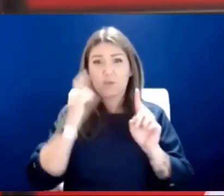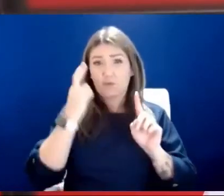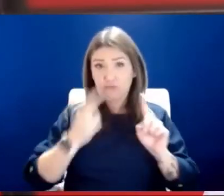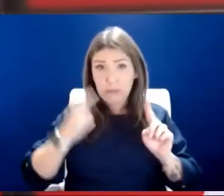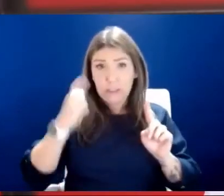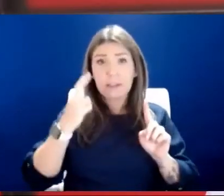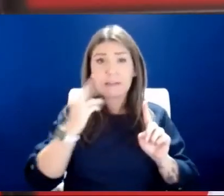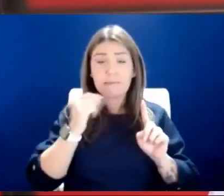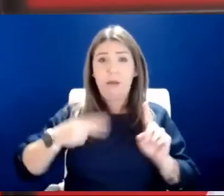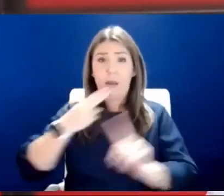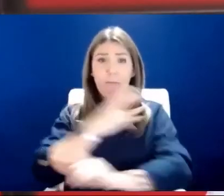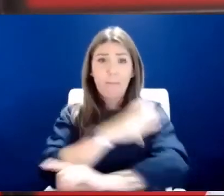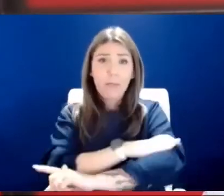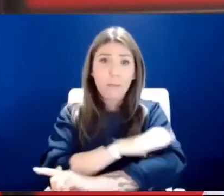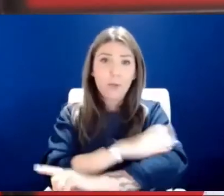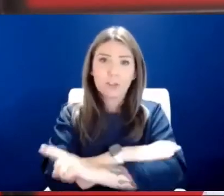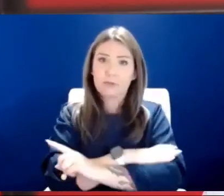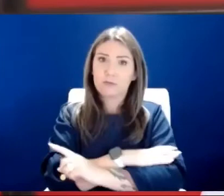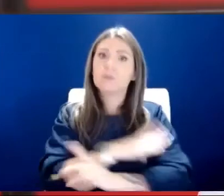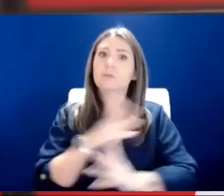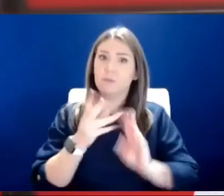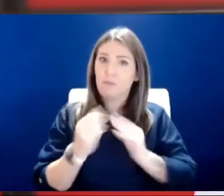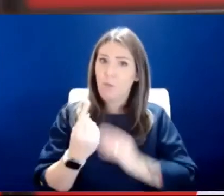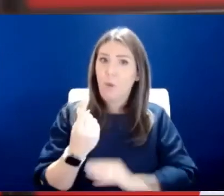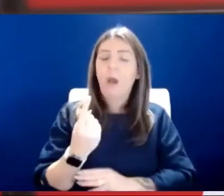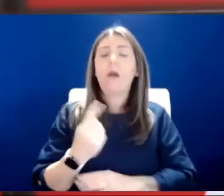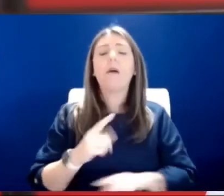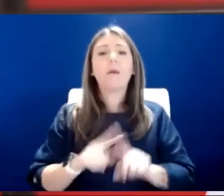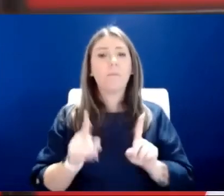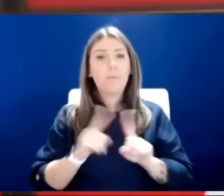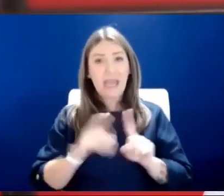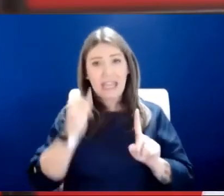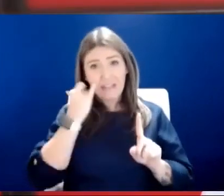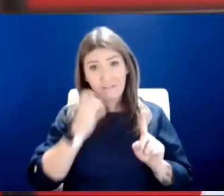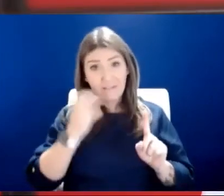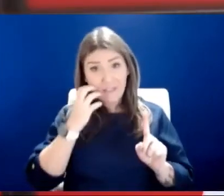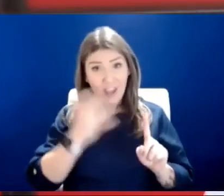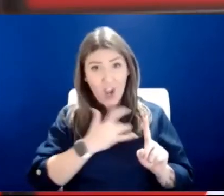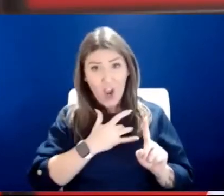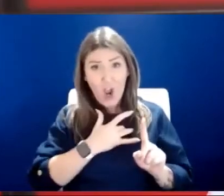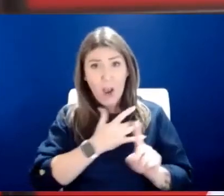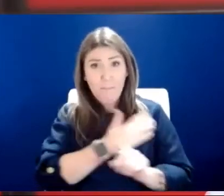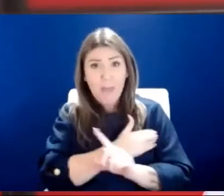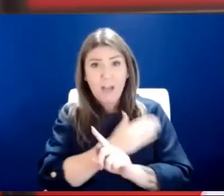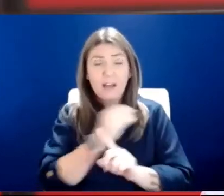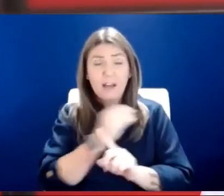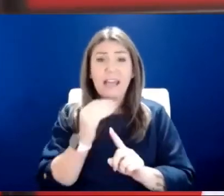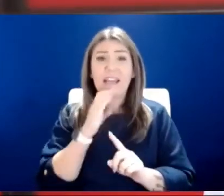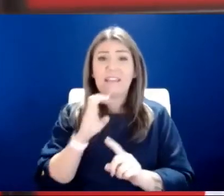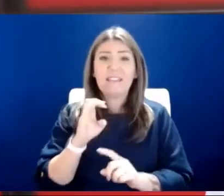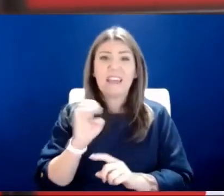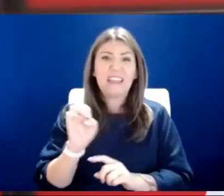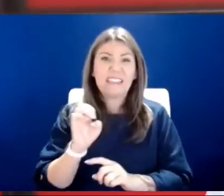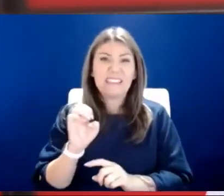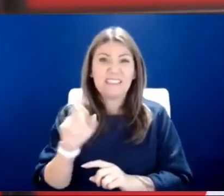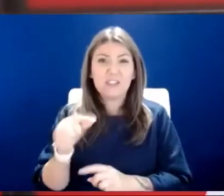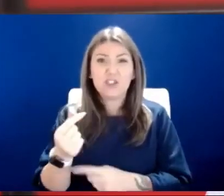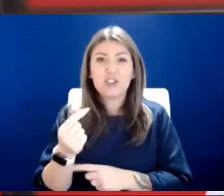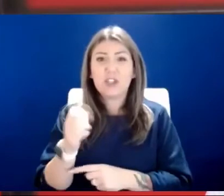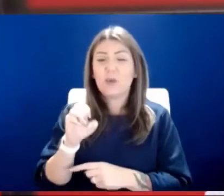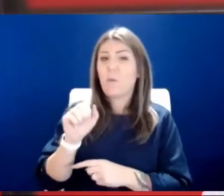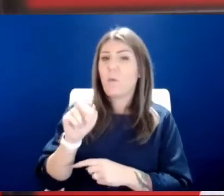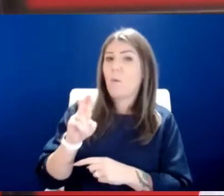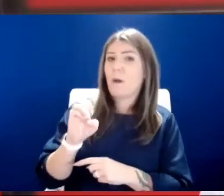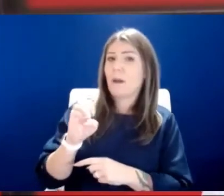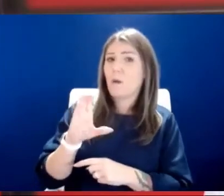pressure is number one. But if you have thick heart muscles, an electrocardiogram and symptoms suggestive of amyloidosis, I think we